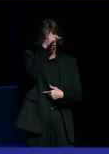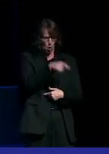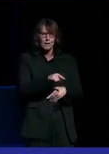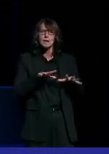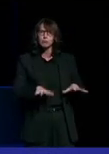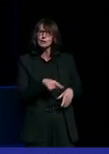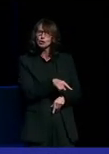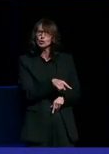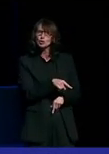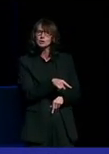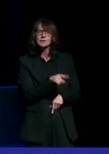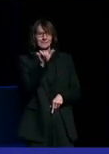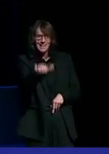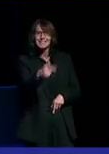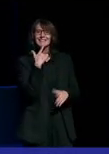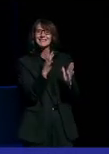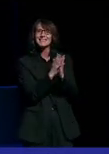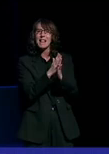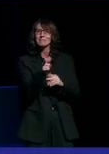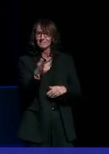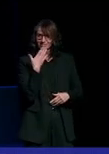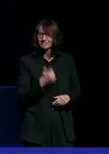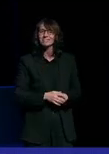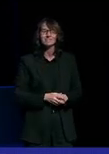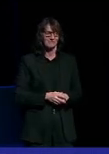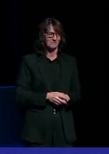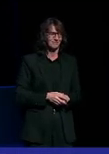to... Yes.